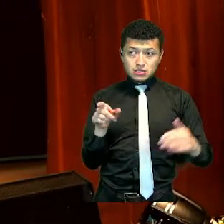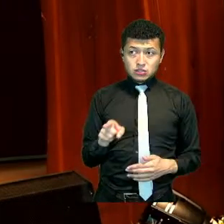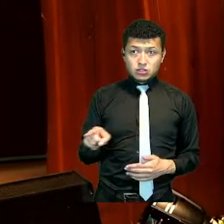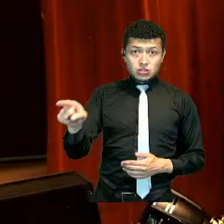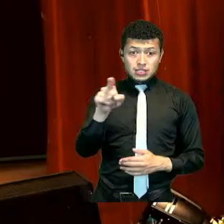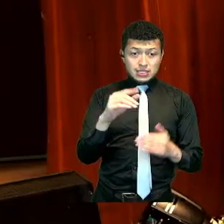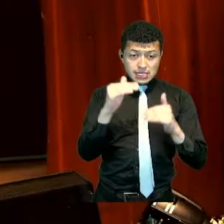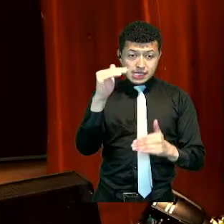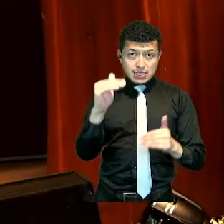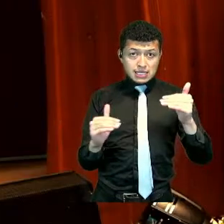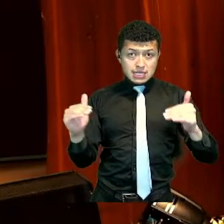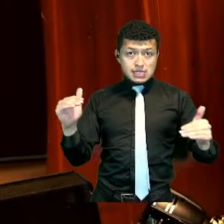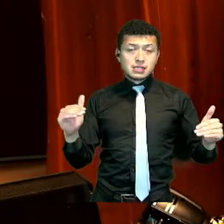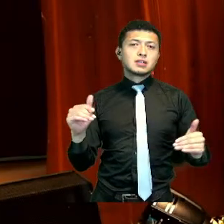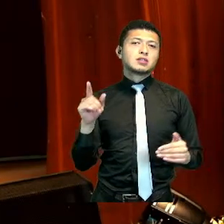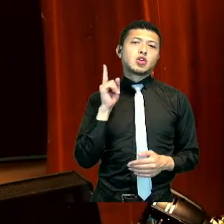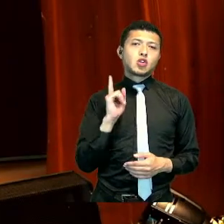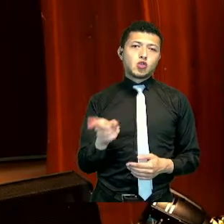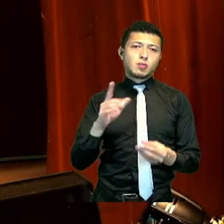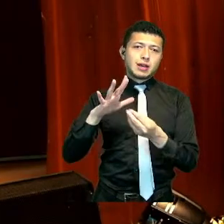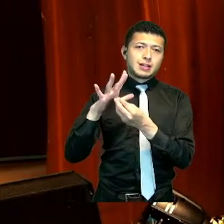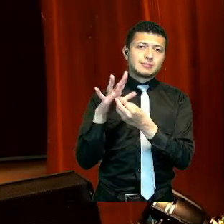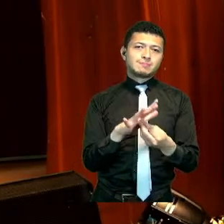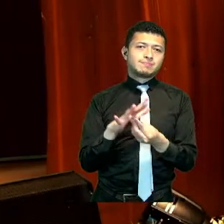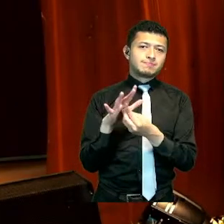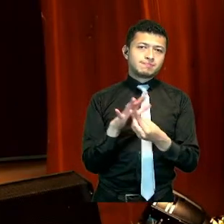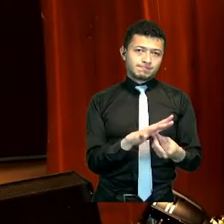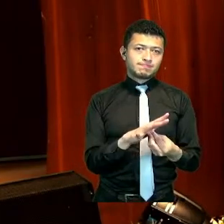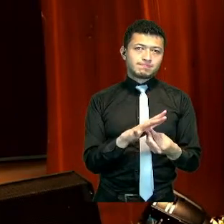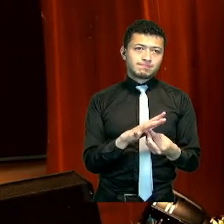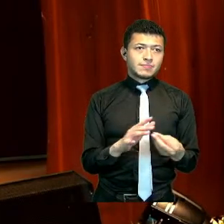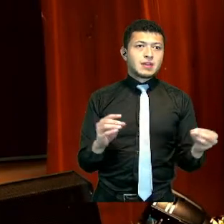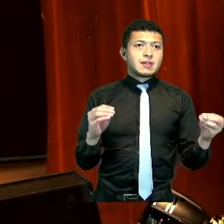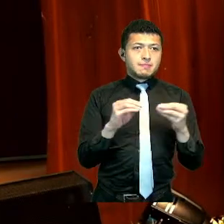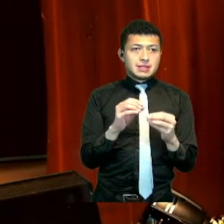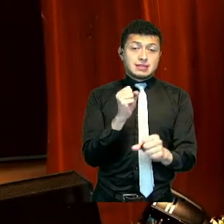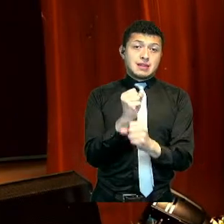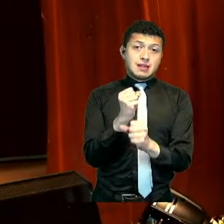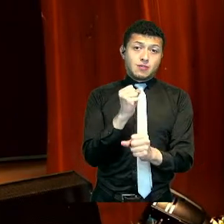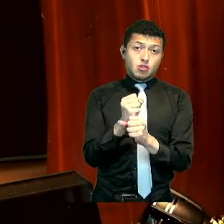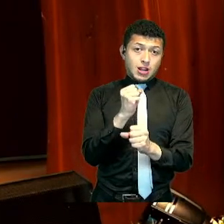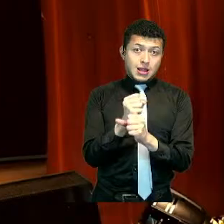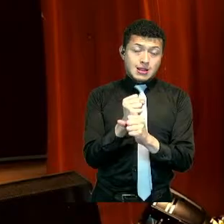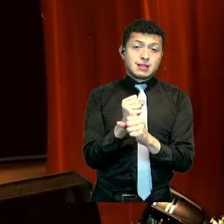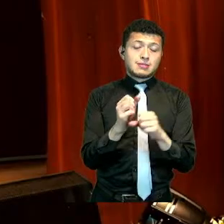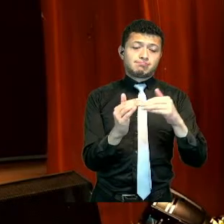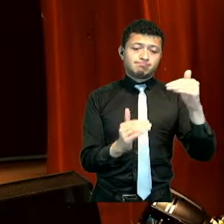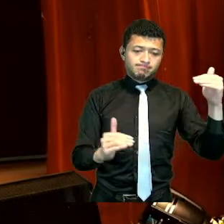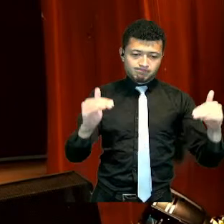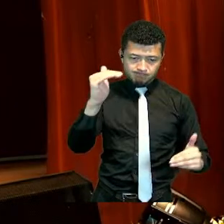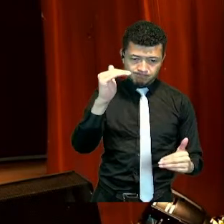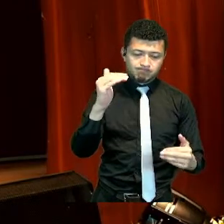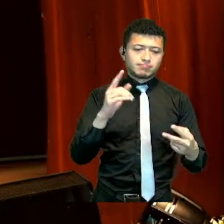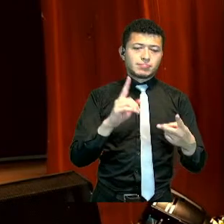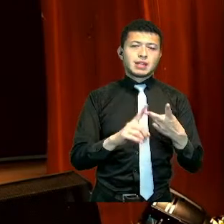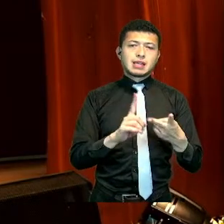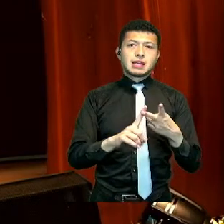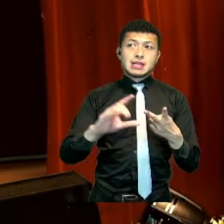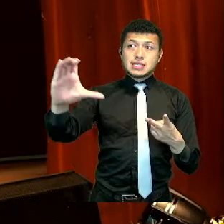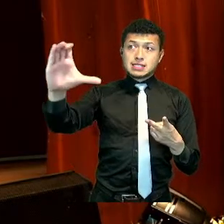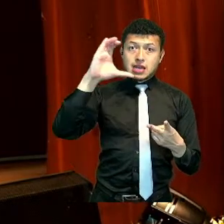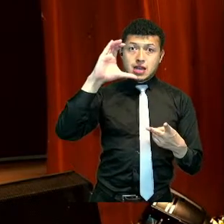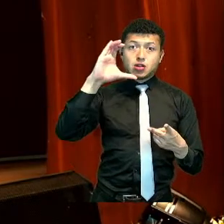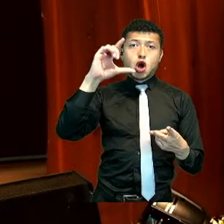disadvantageous economic conditions, you said, are the result of oppression. We observe labor grabs for access to job